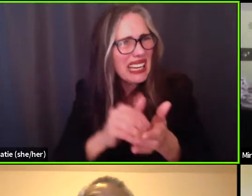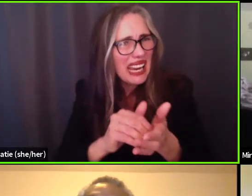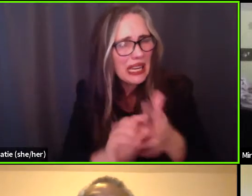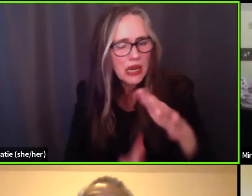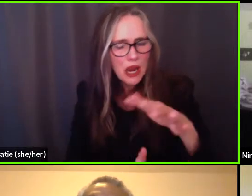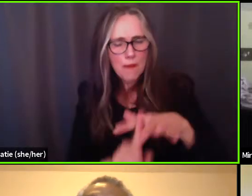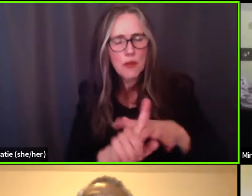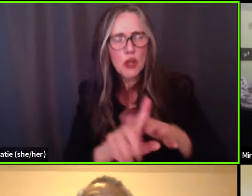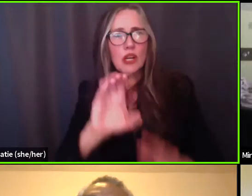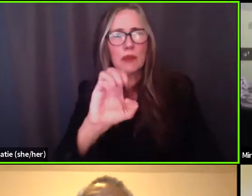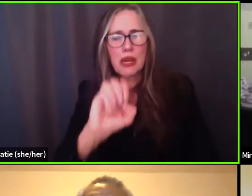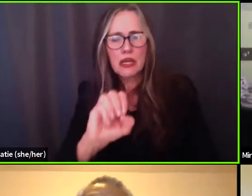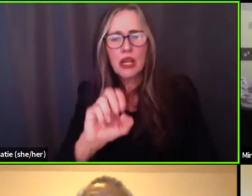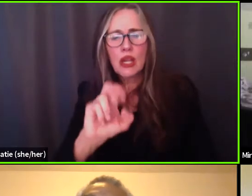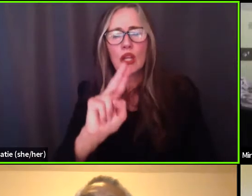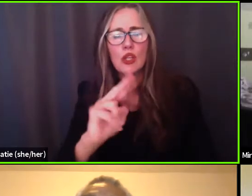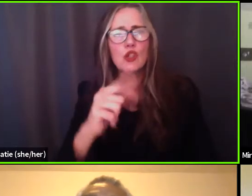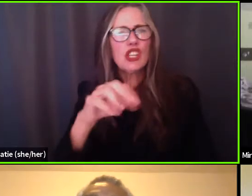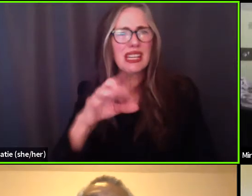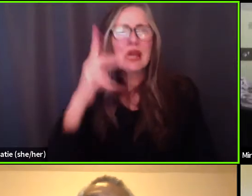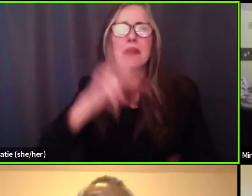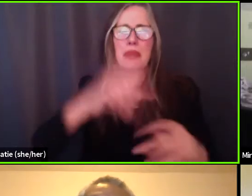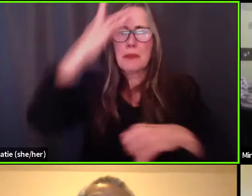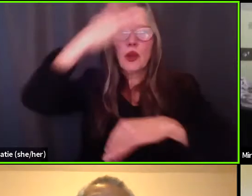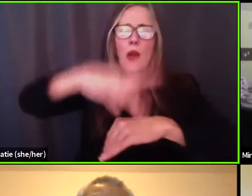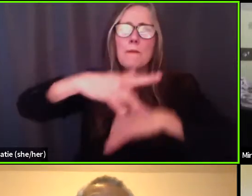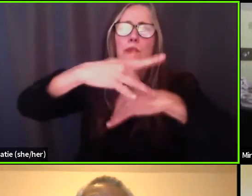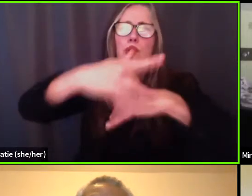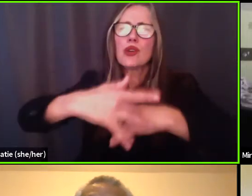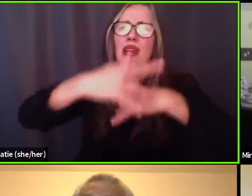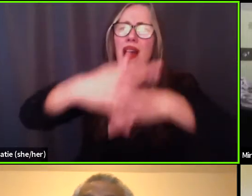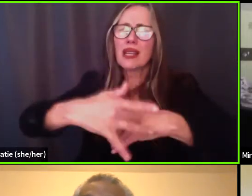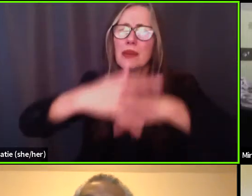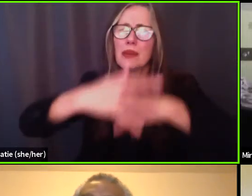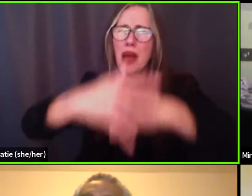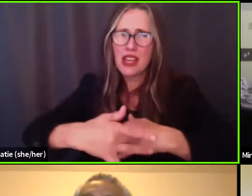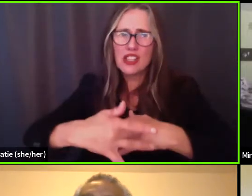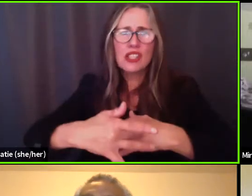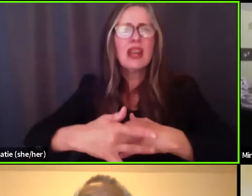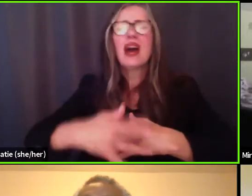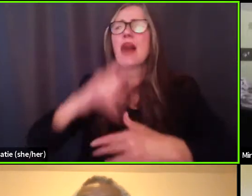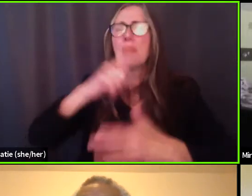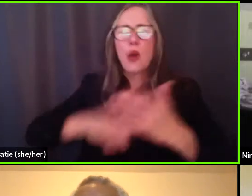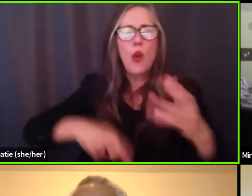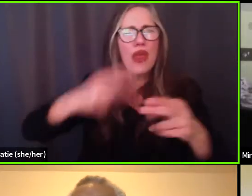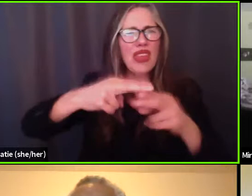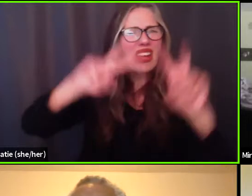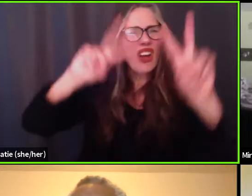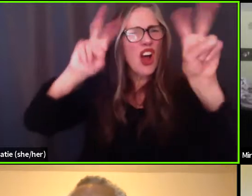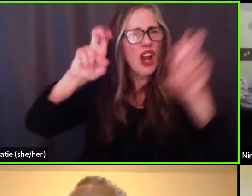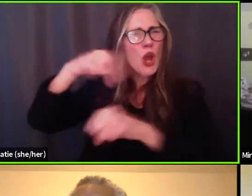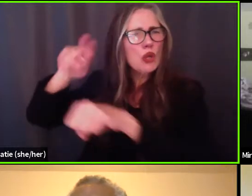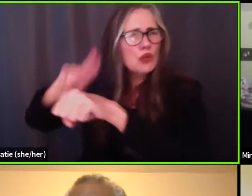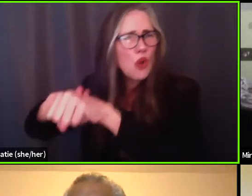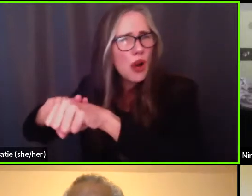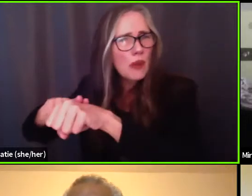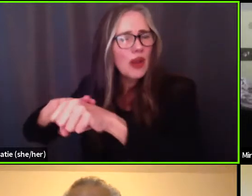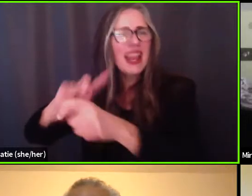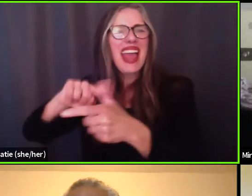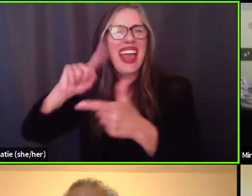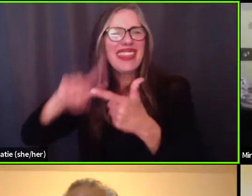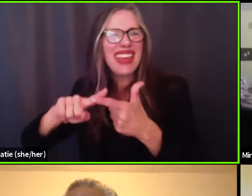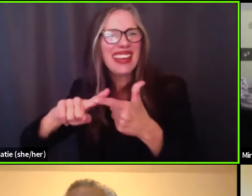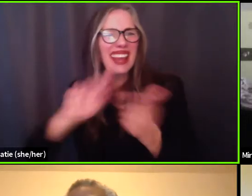preoccupations with normativity and certain definitions of nation that are exclusive rather than inclusive are really at the crux of